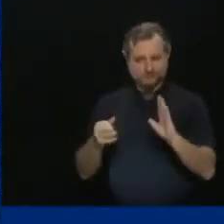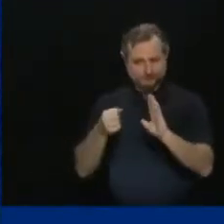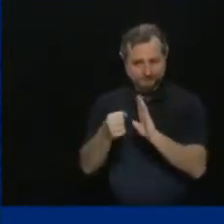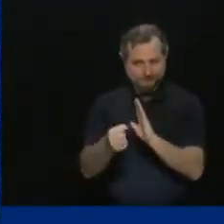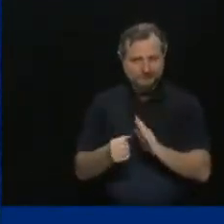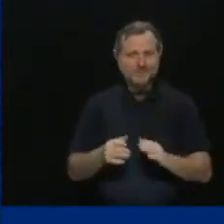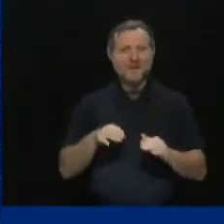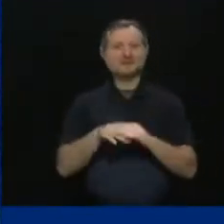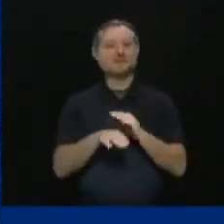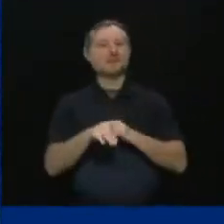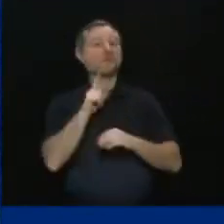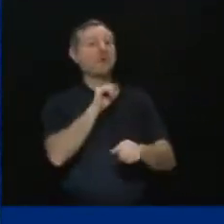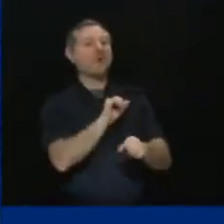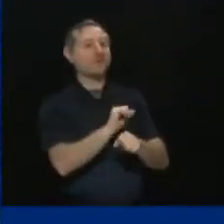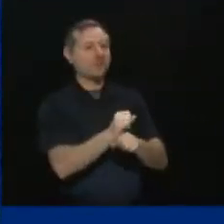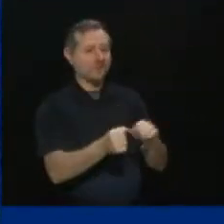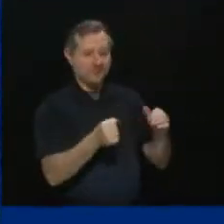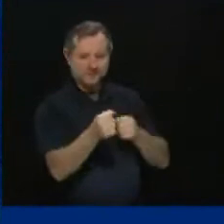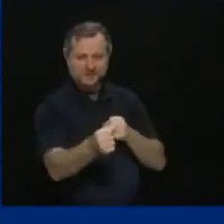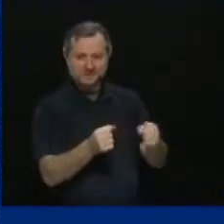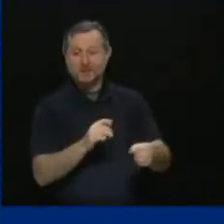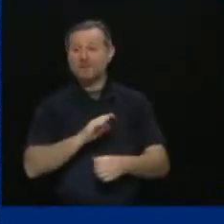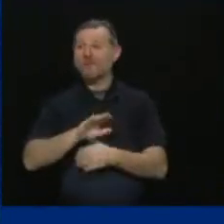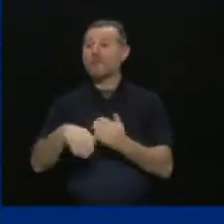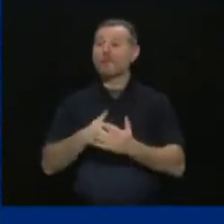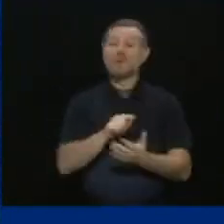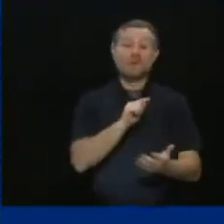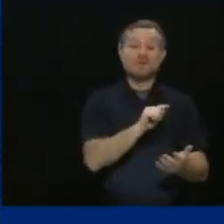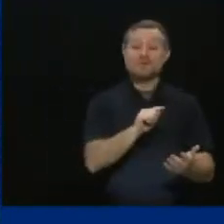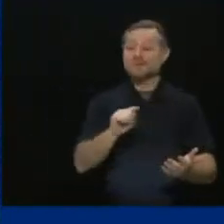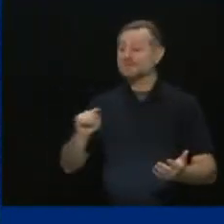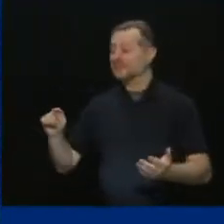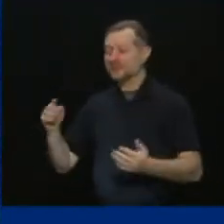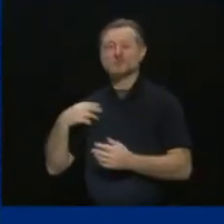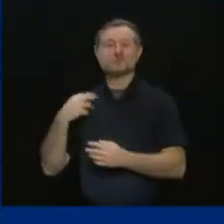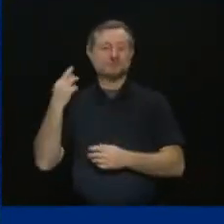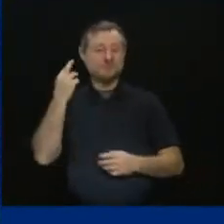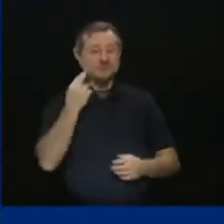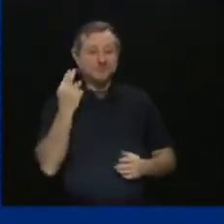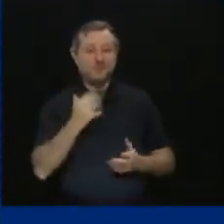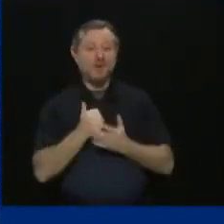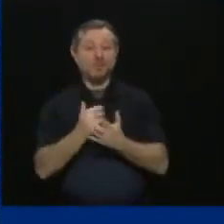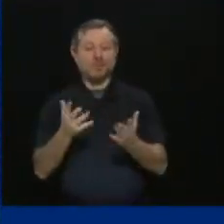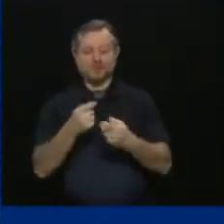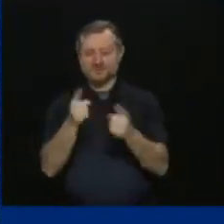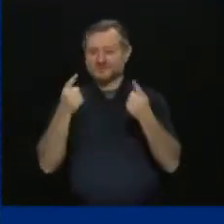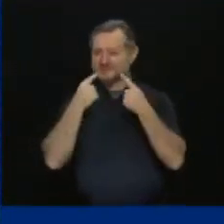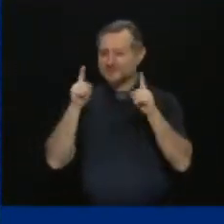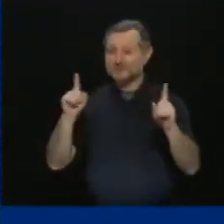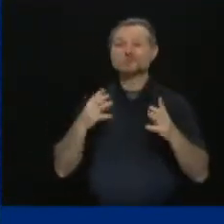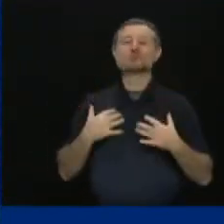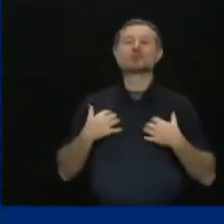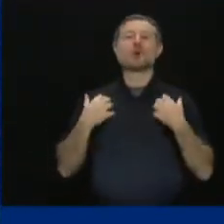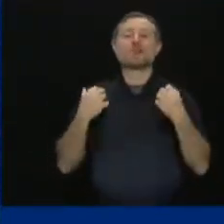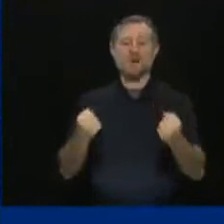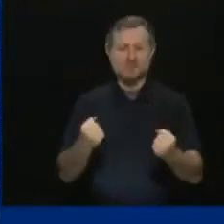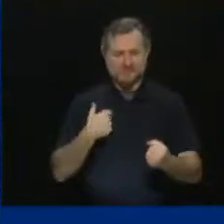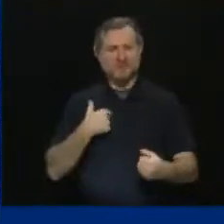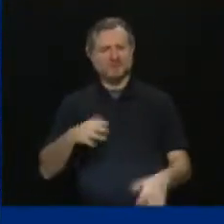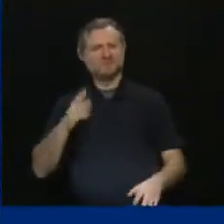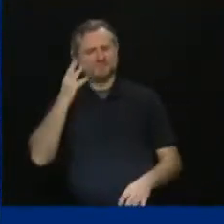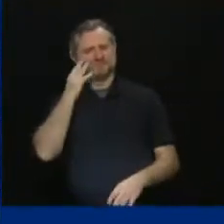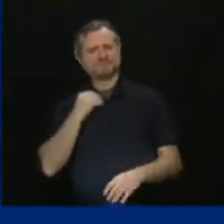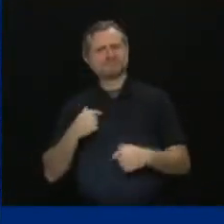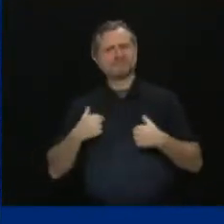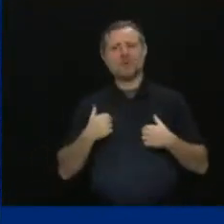to employment. All those determinants of a successful recovery I had. And that's what we want every New